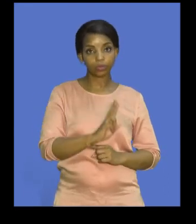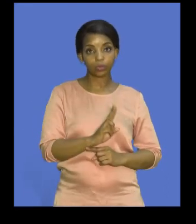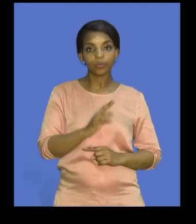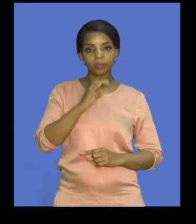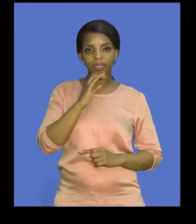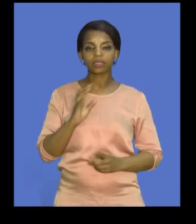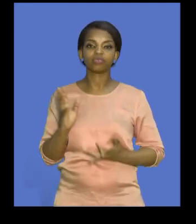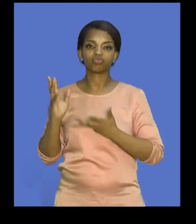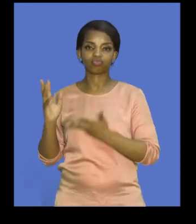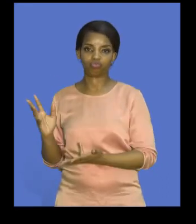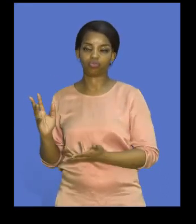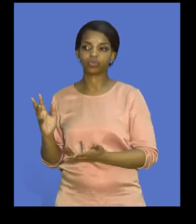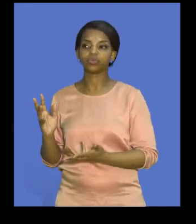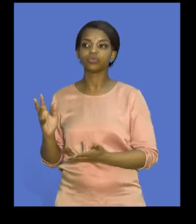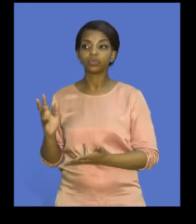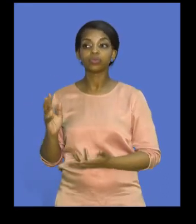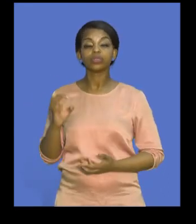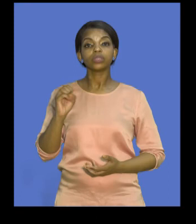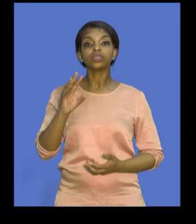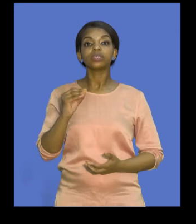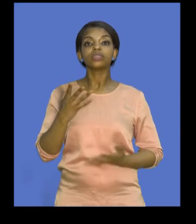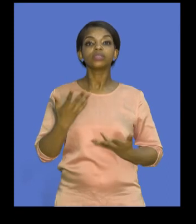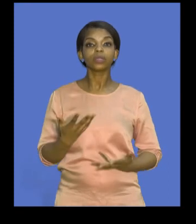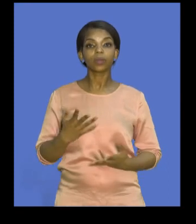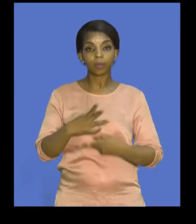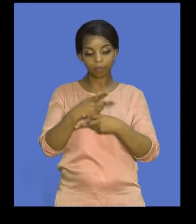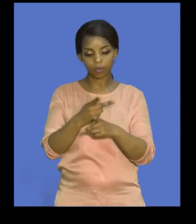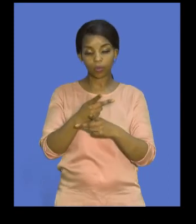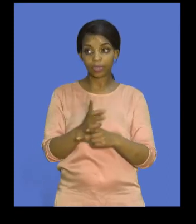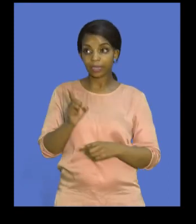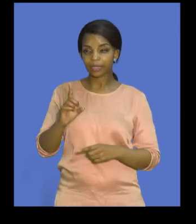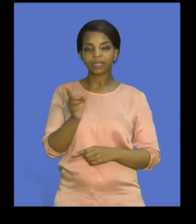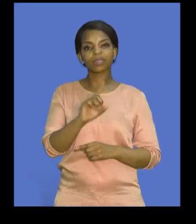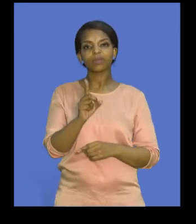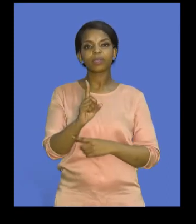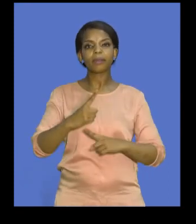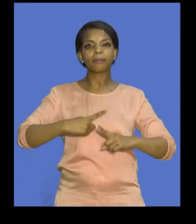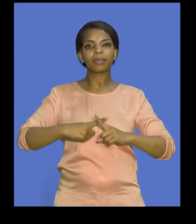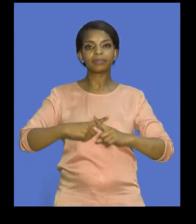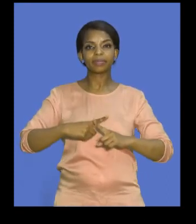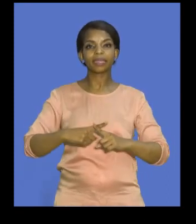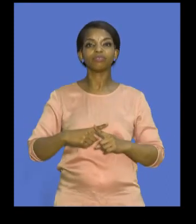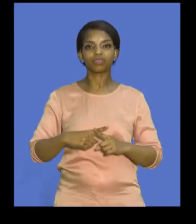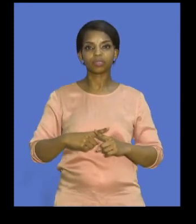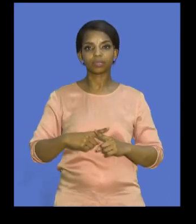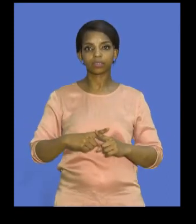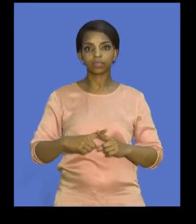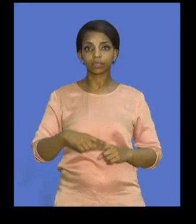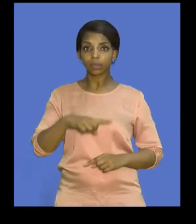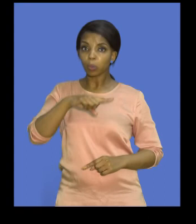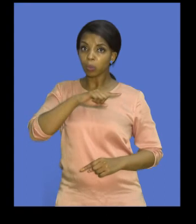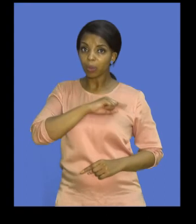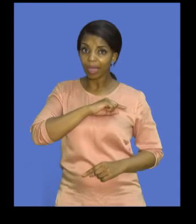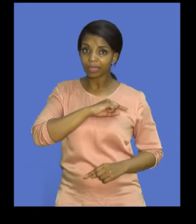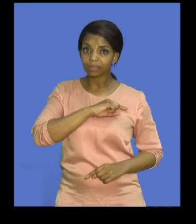product. So the product is the multiplication of the magnitude of the two charges involved, while at the same time we're saying it